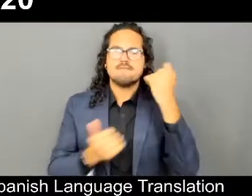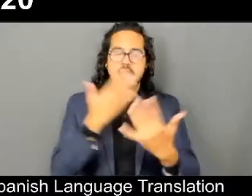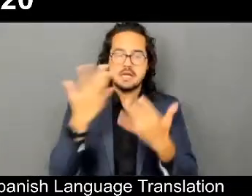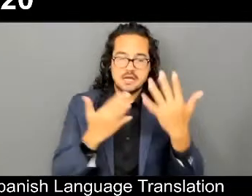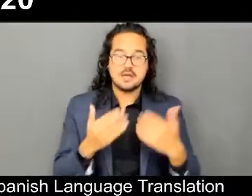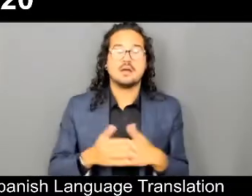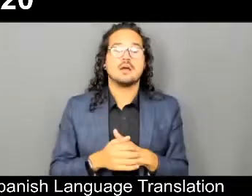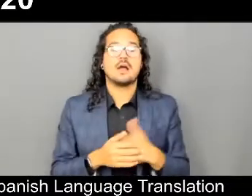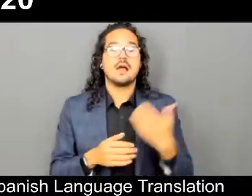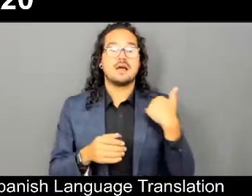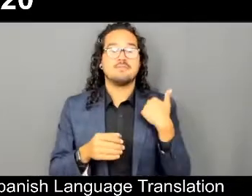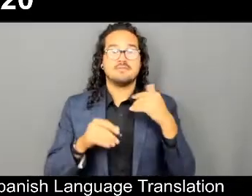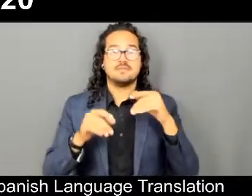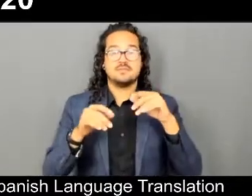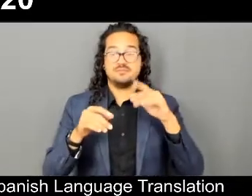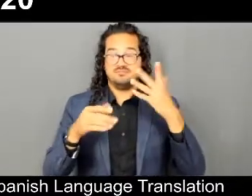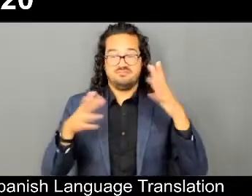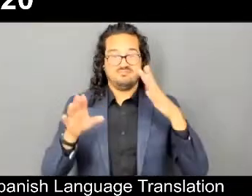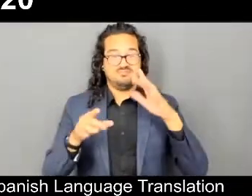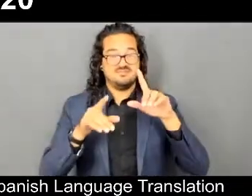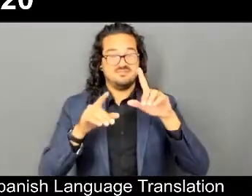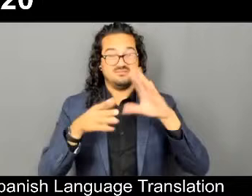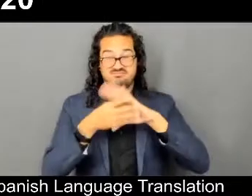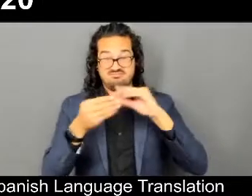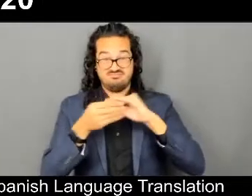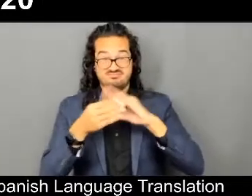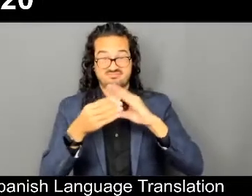find and search the Woodward Fire.